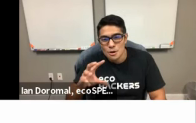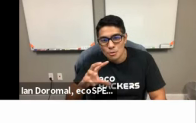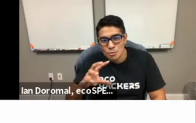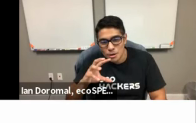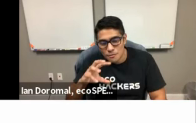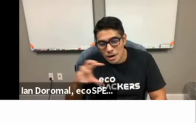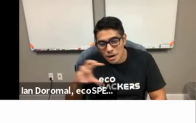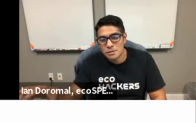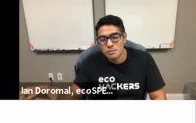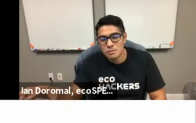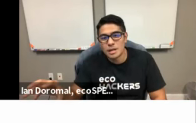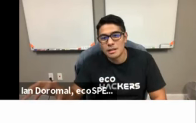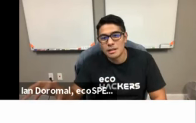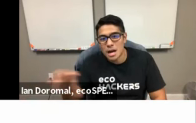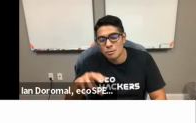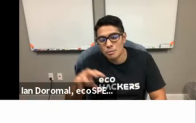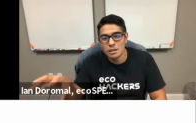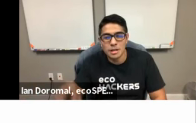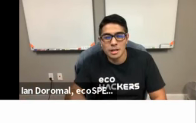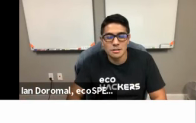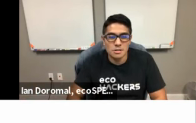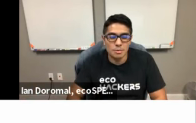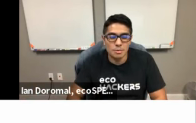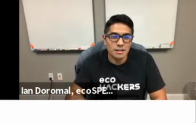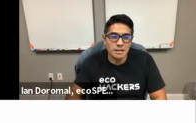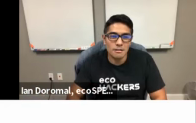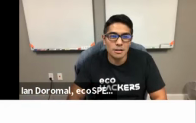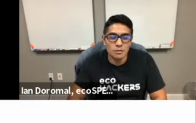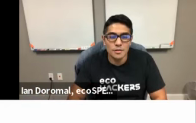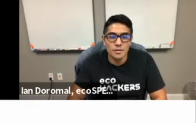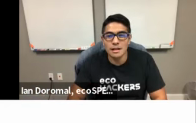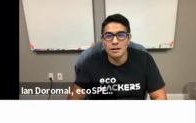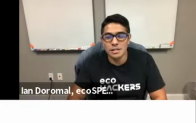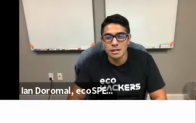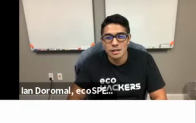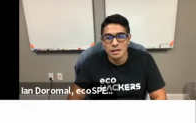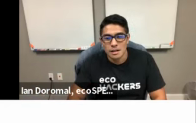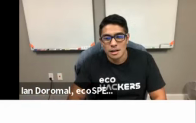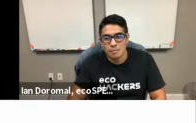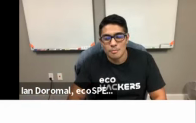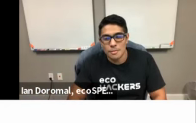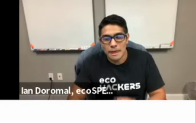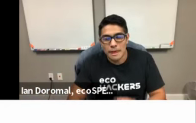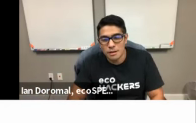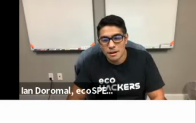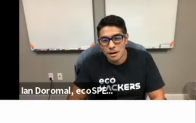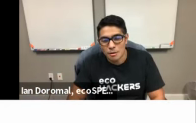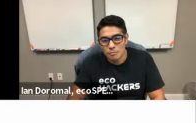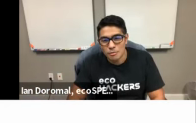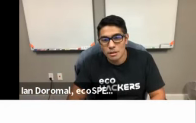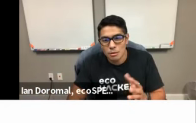technologies, we found a way to eliminate. And how do we eliminate it is using proprietary UV technology that